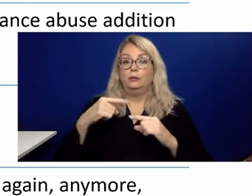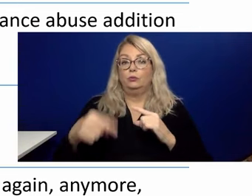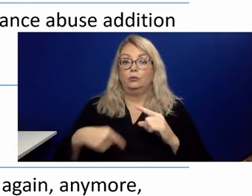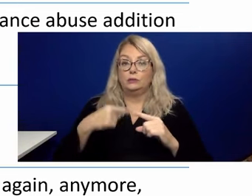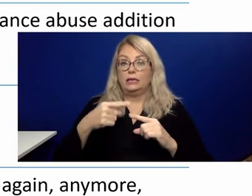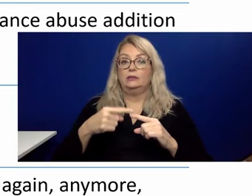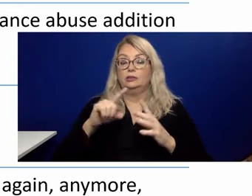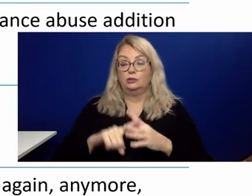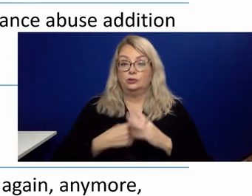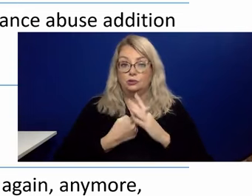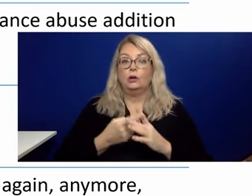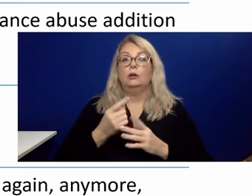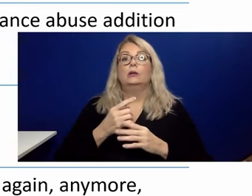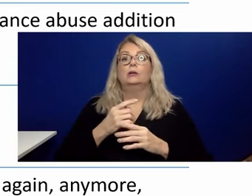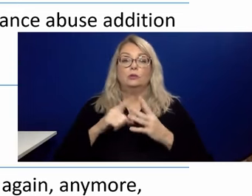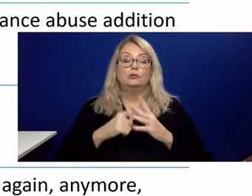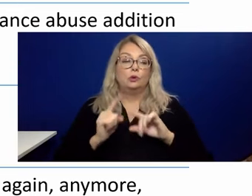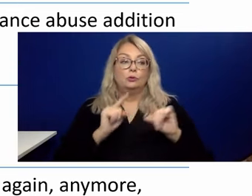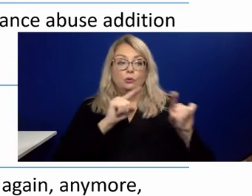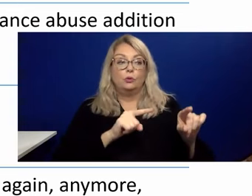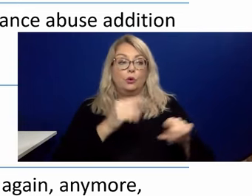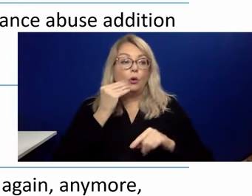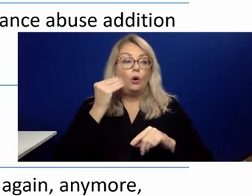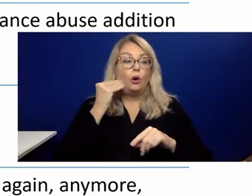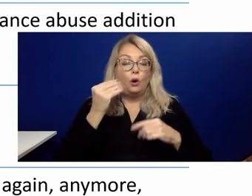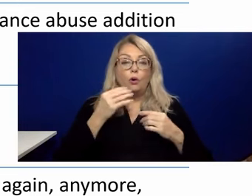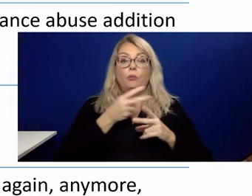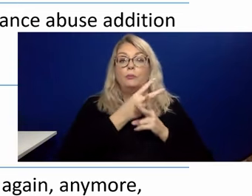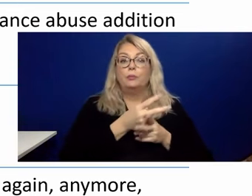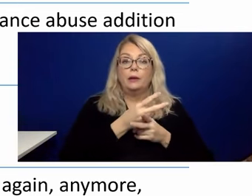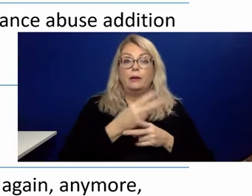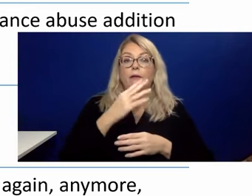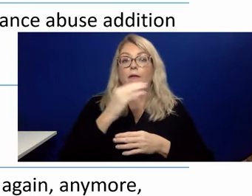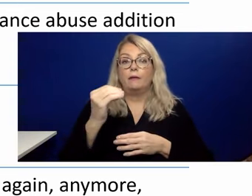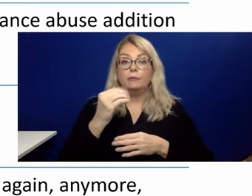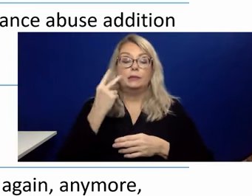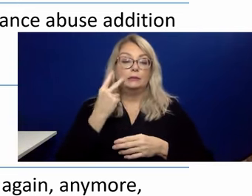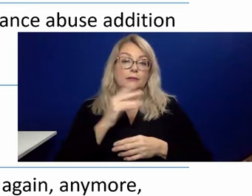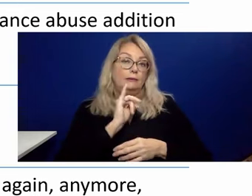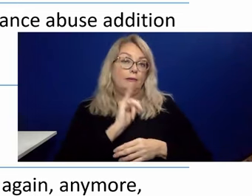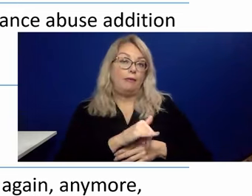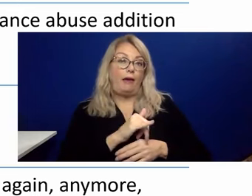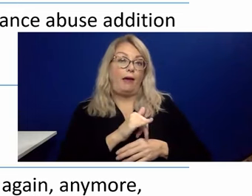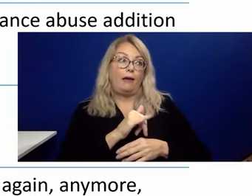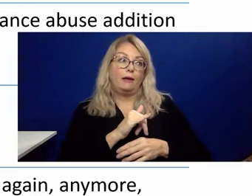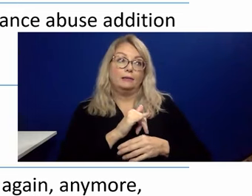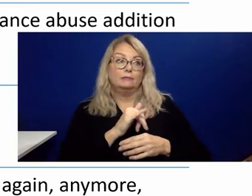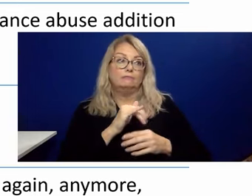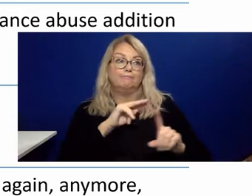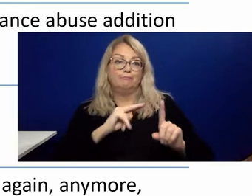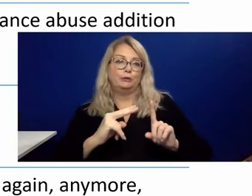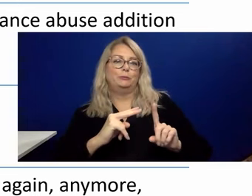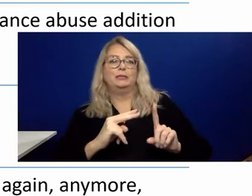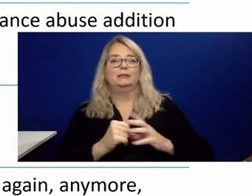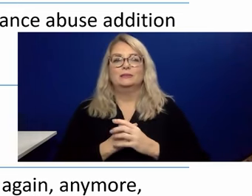start going to a home care company and seeing that side of our profession as well. But yeah, we